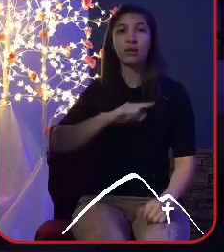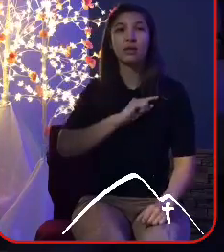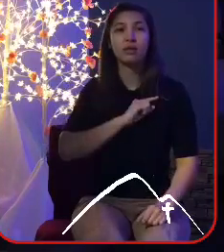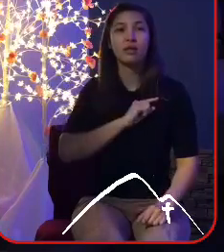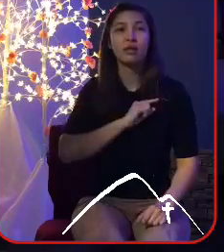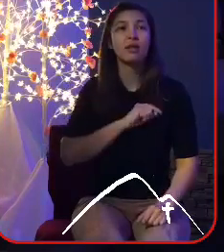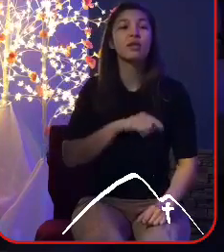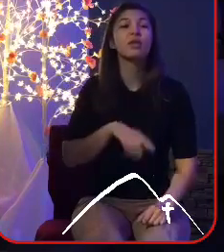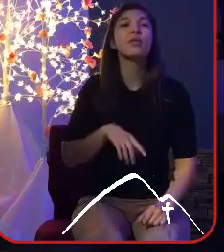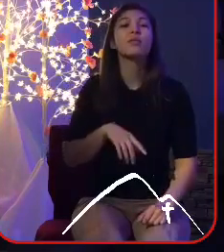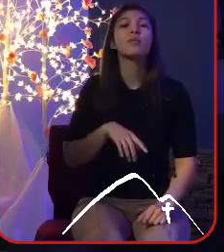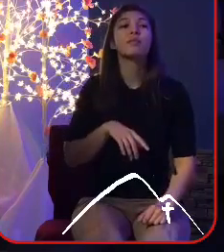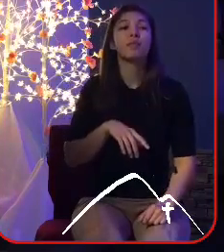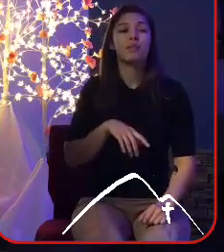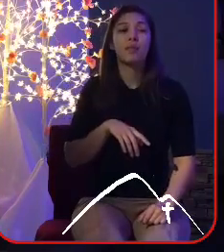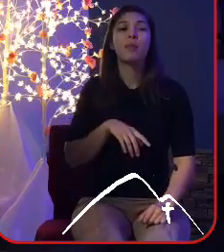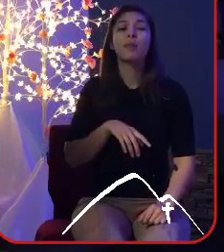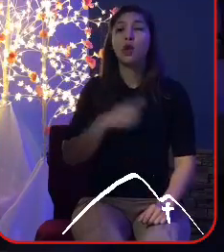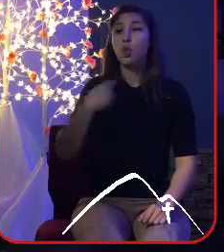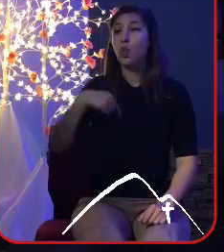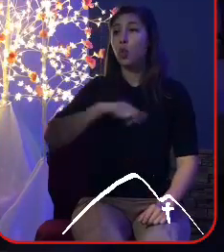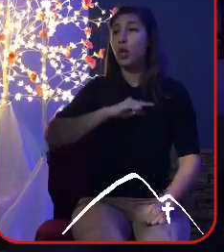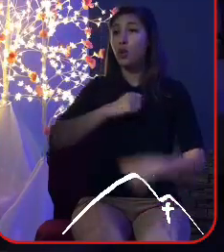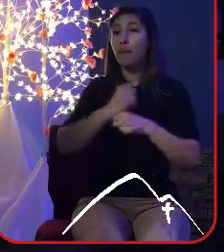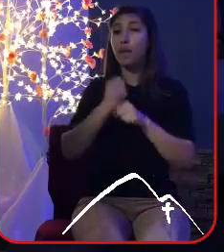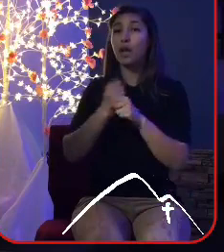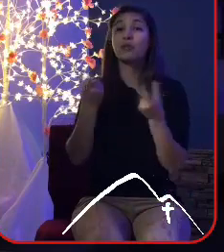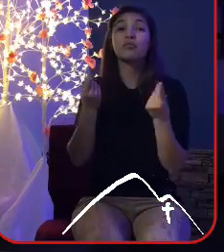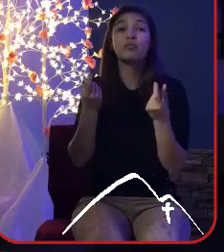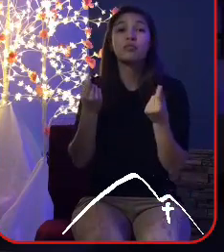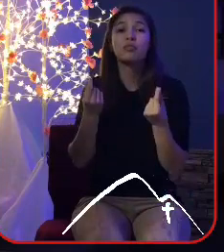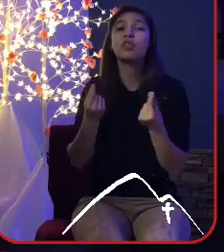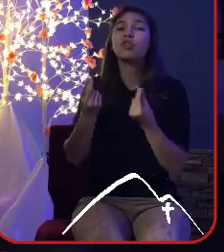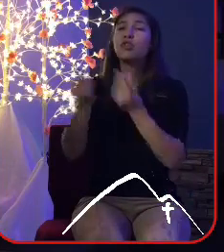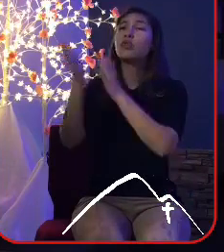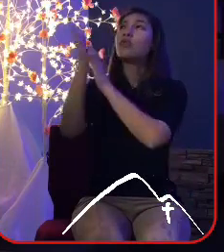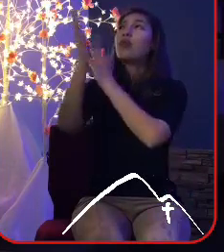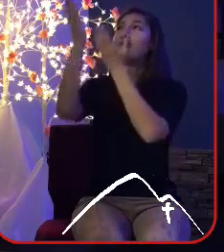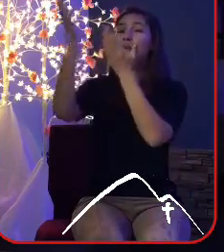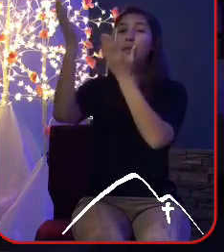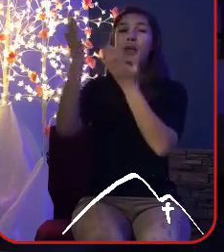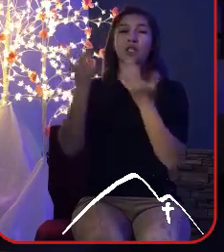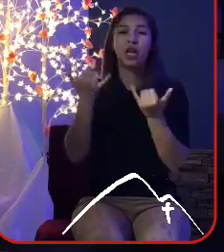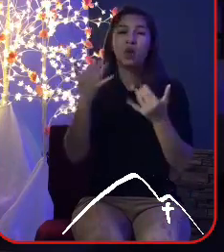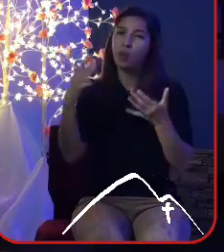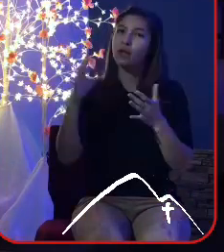We were created to praise Him, so we choose to do that today.